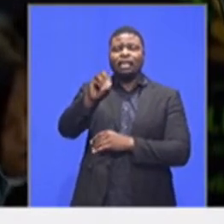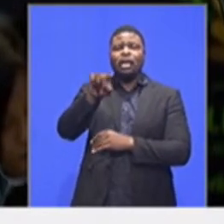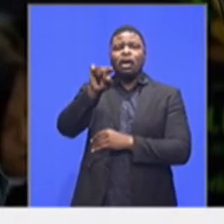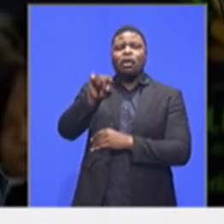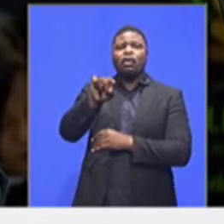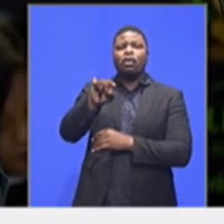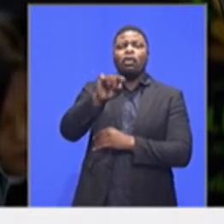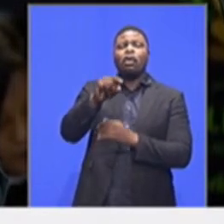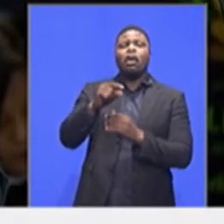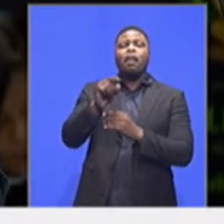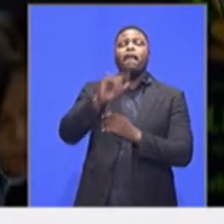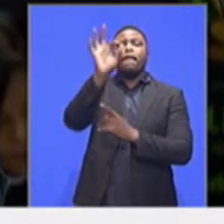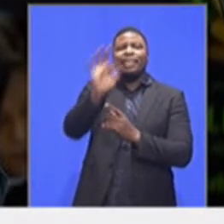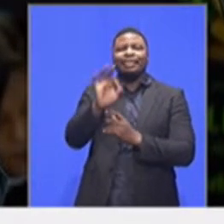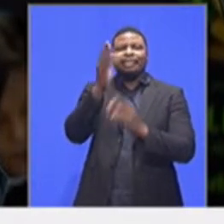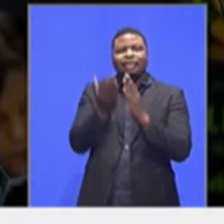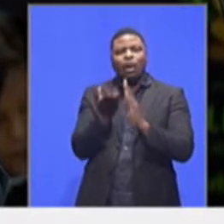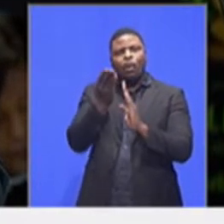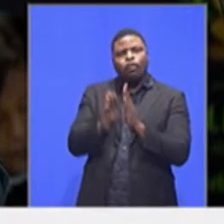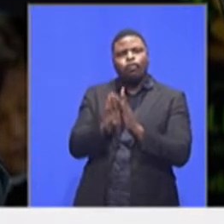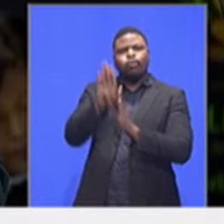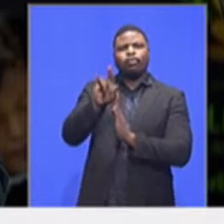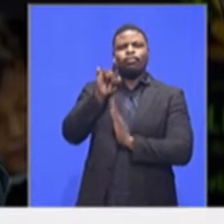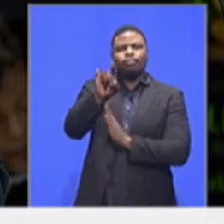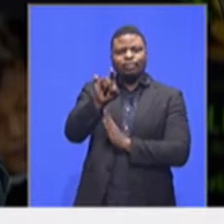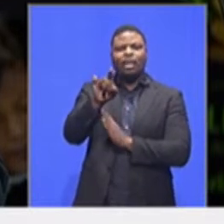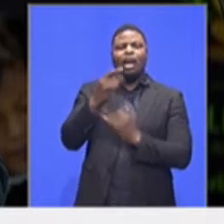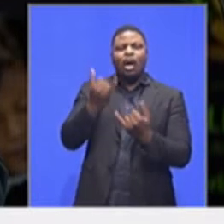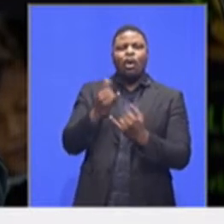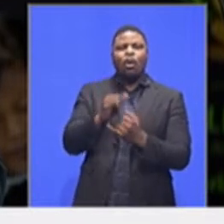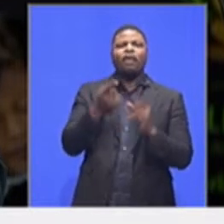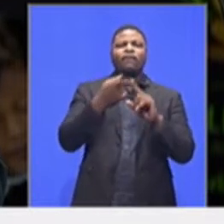is an upward revision from the 1.9%